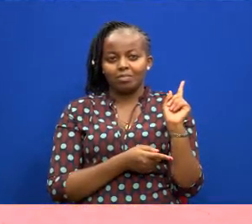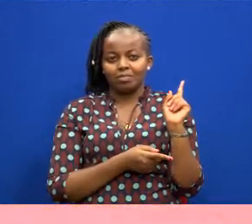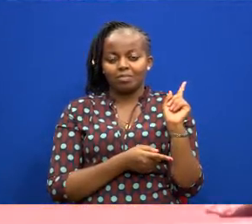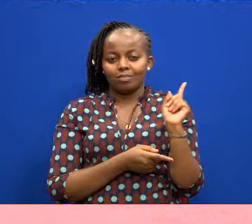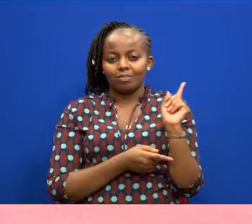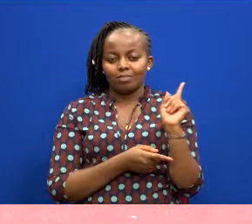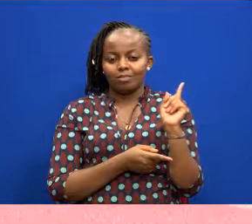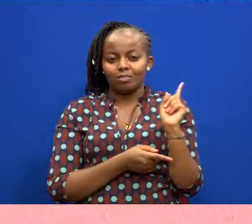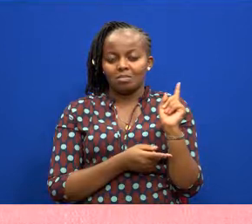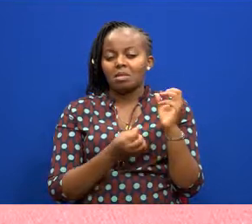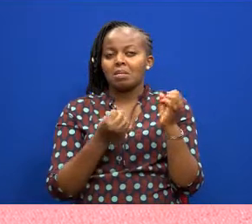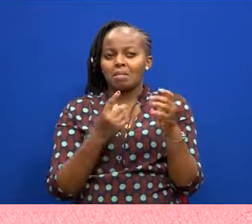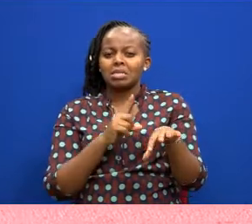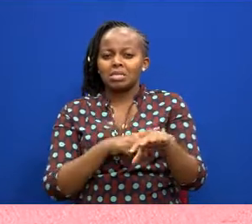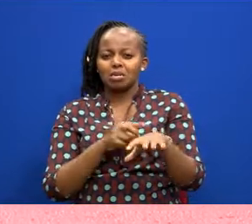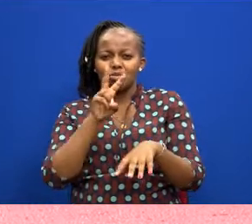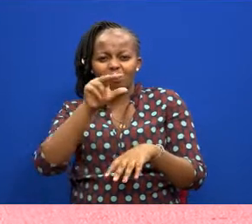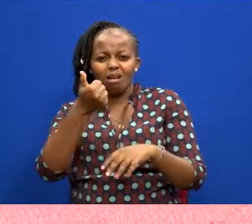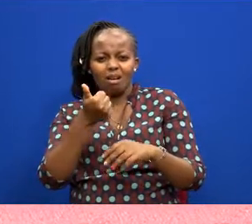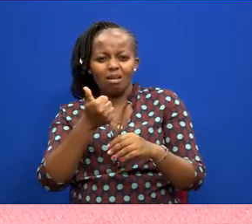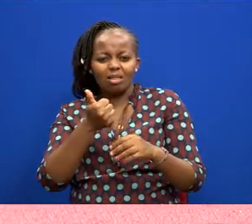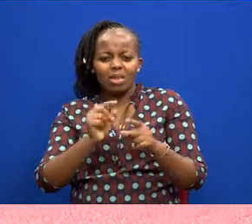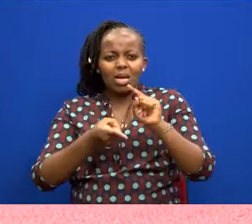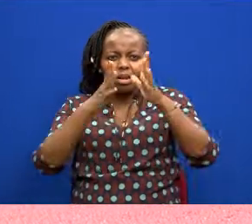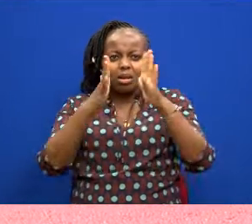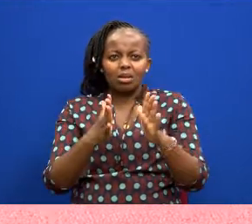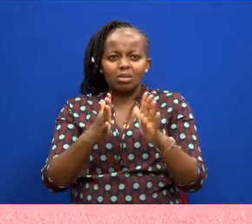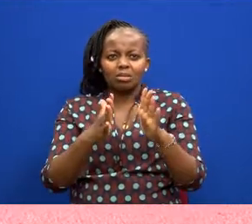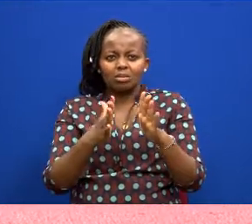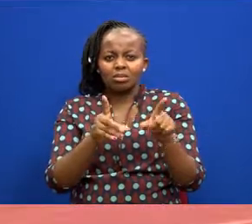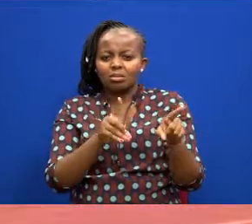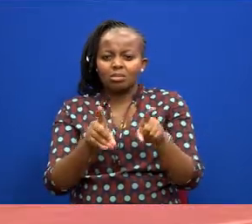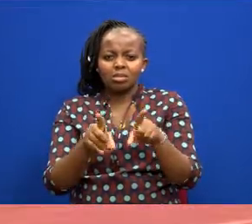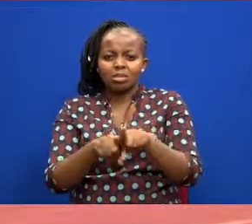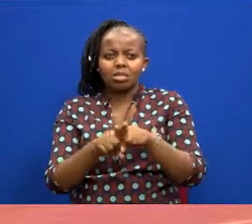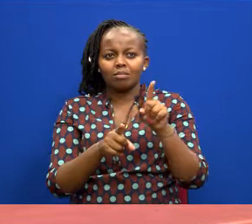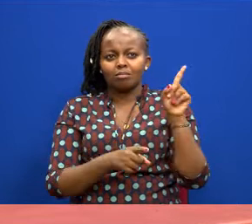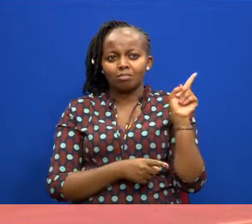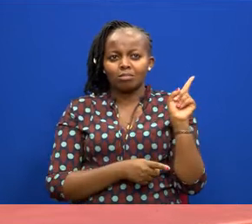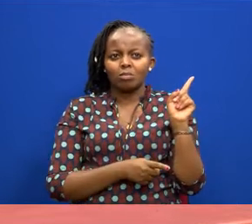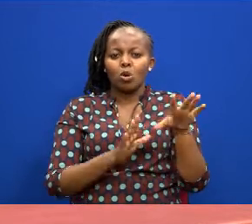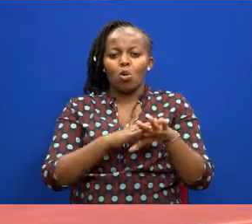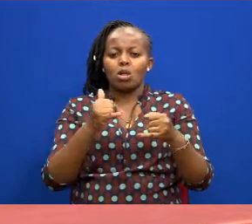Many a times you find athletes getting your fingers on the